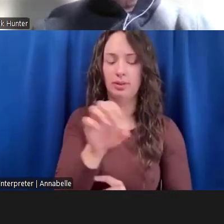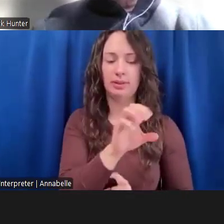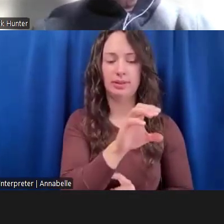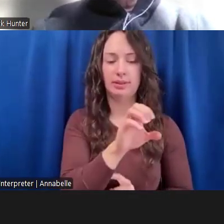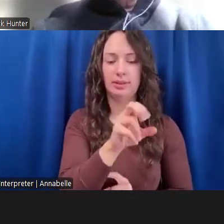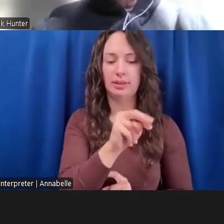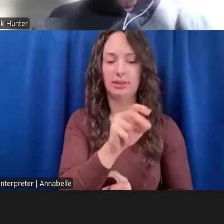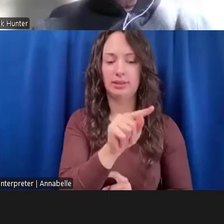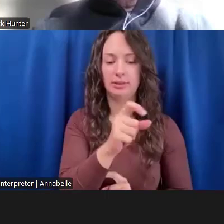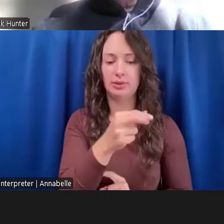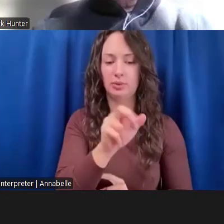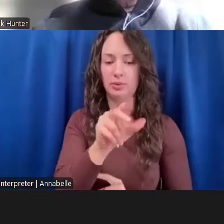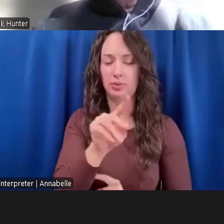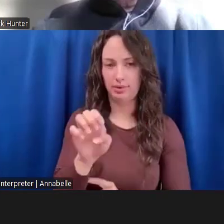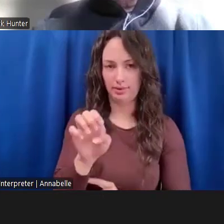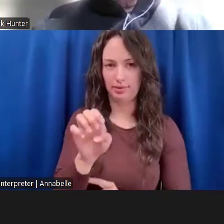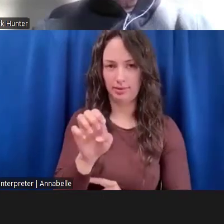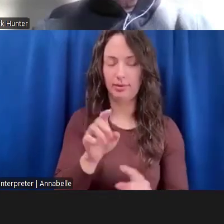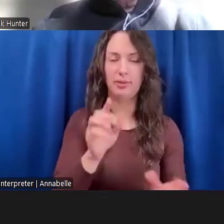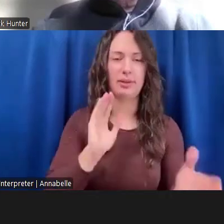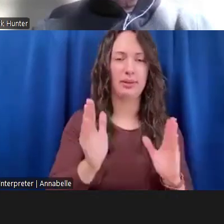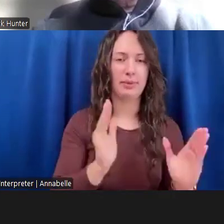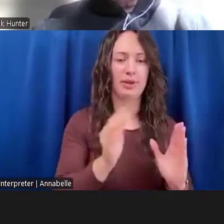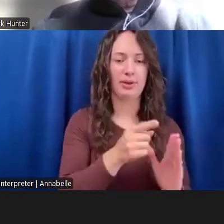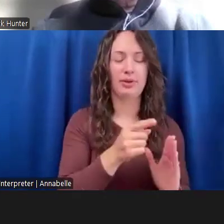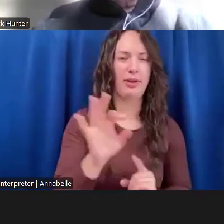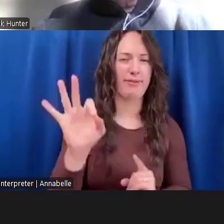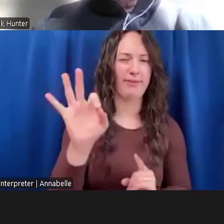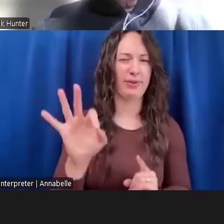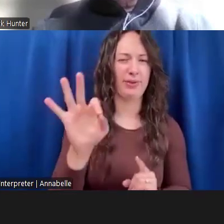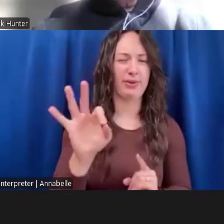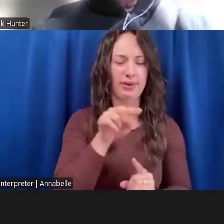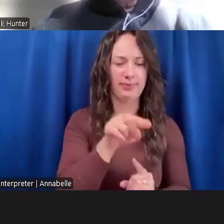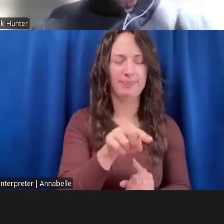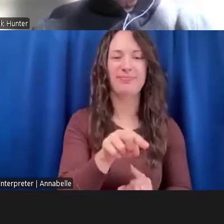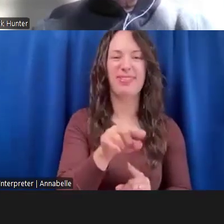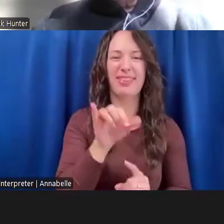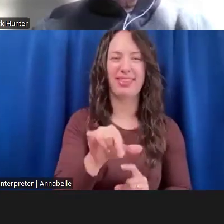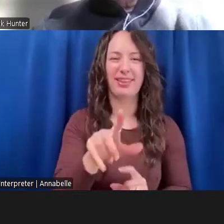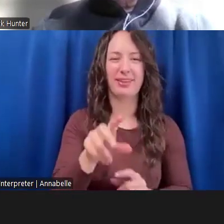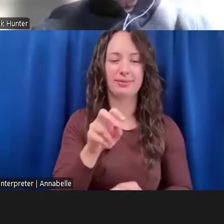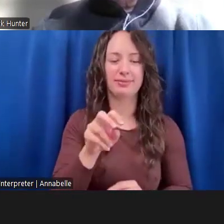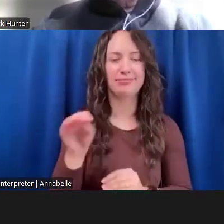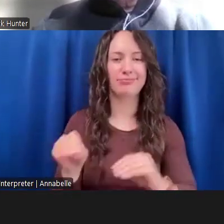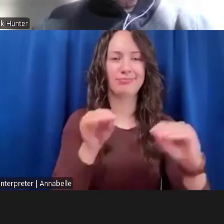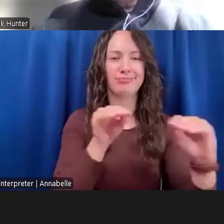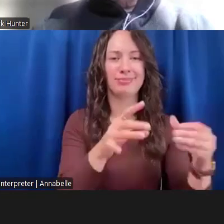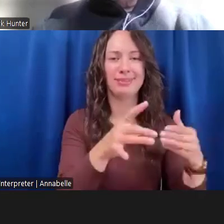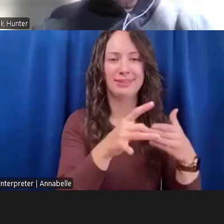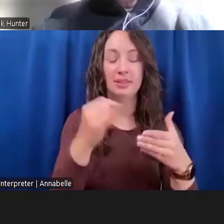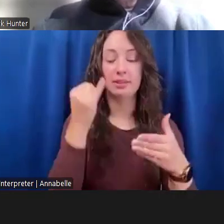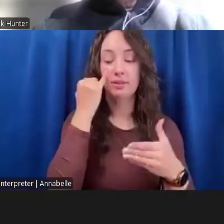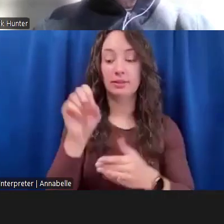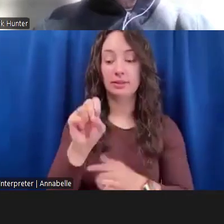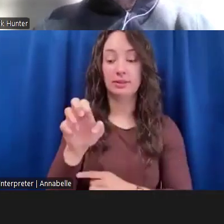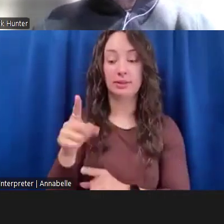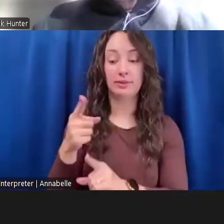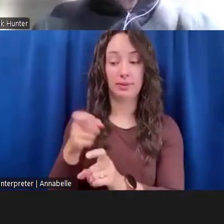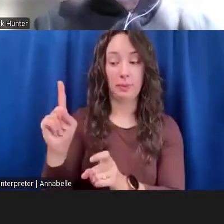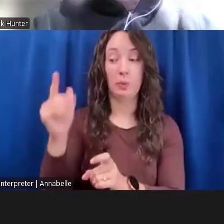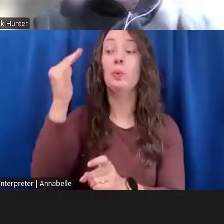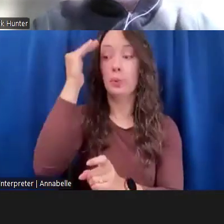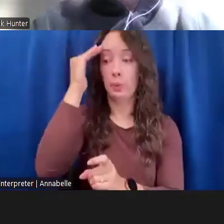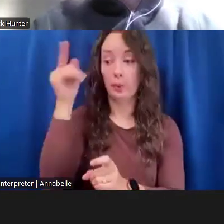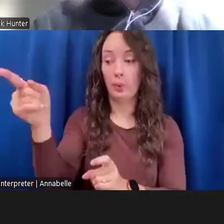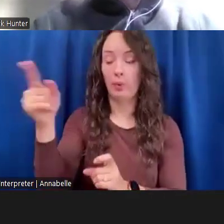Fahrenheit from that sort of becomes your transfer guidebook. So if you know where the seed is coming from, and if you know the mean annual temperature